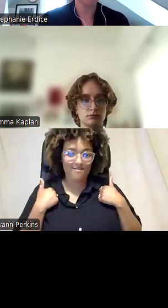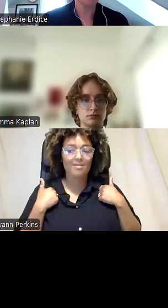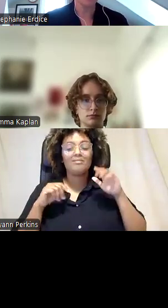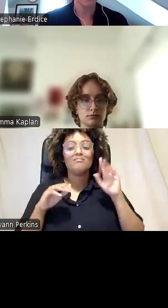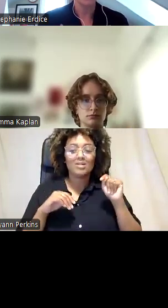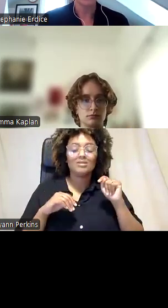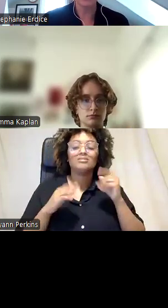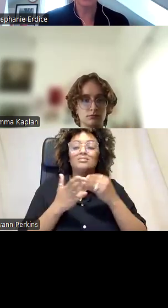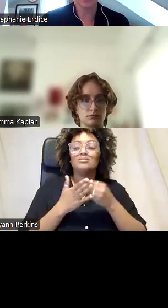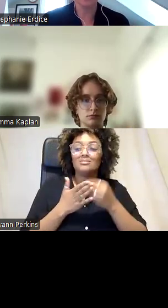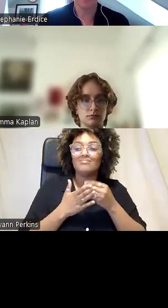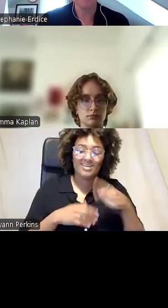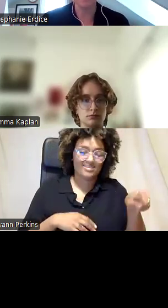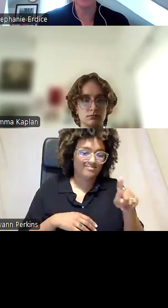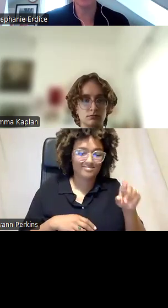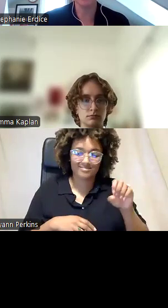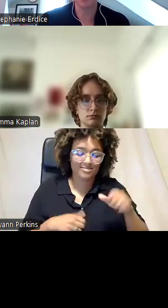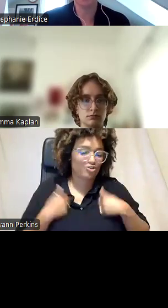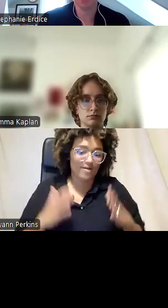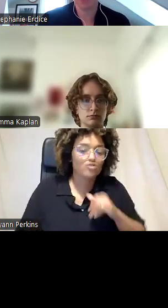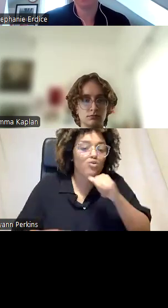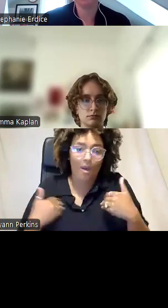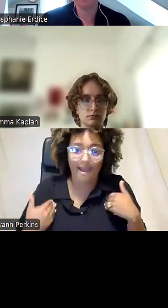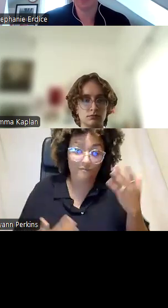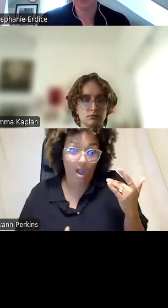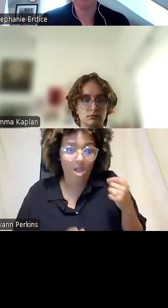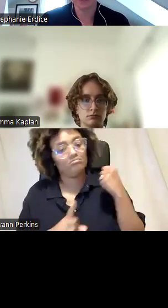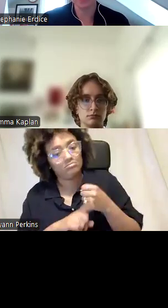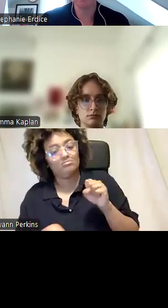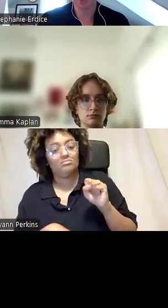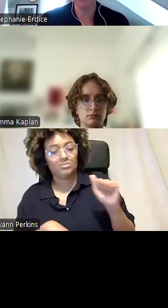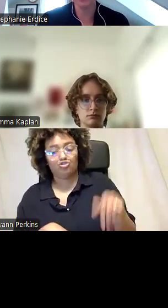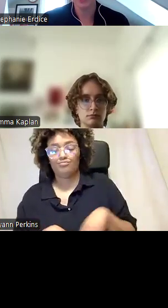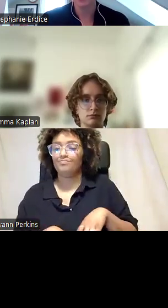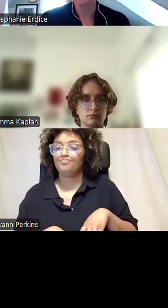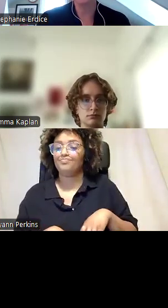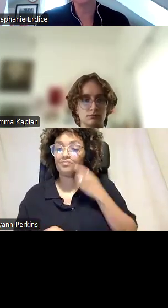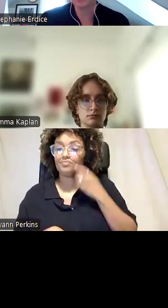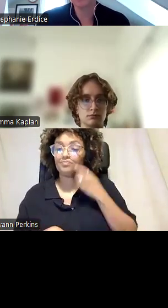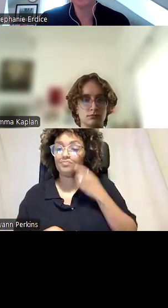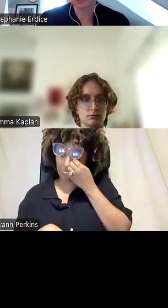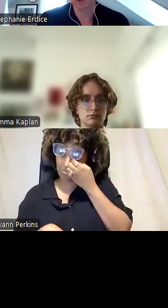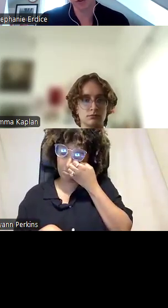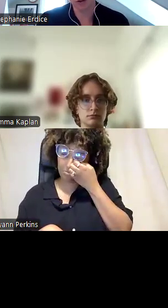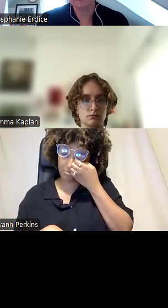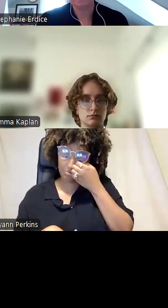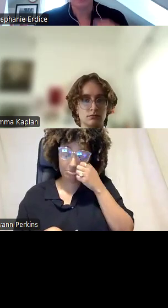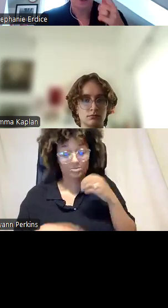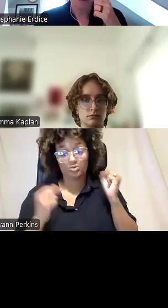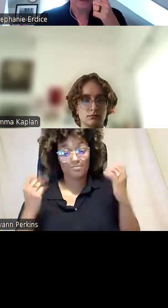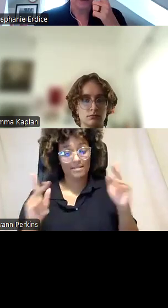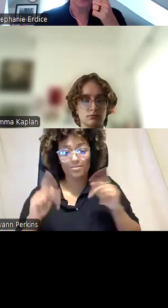assaulted. So like we talked about, many people don't know how much of a barrier money can pose to a survivor of sexual